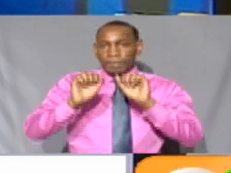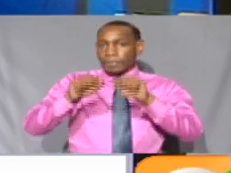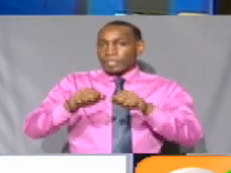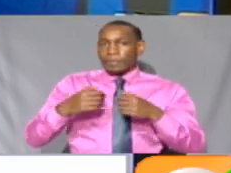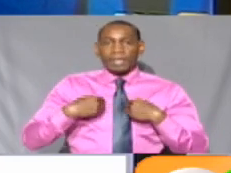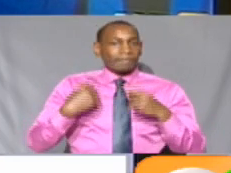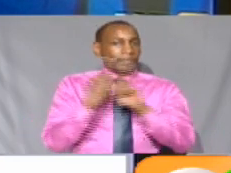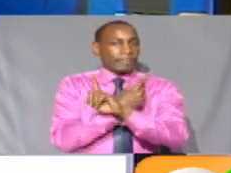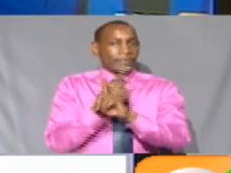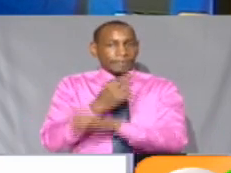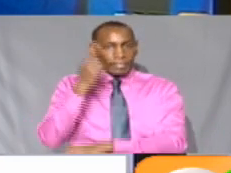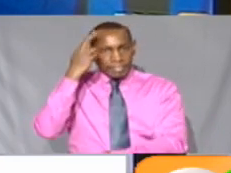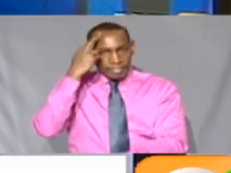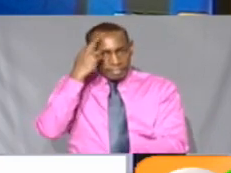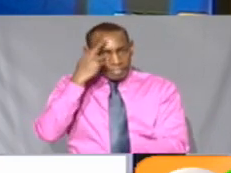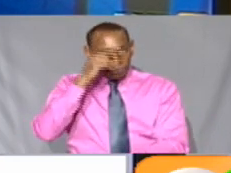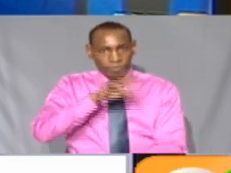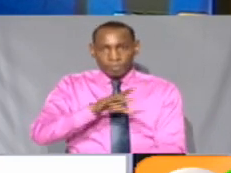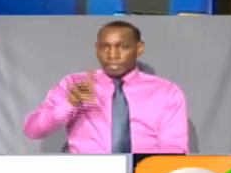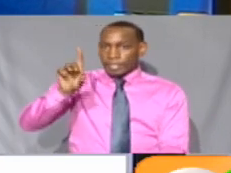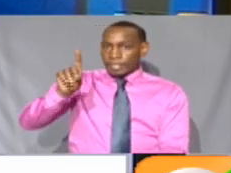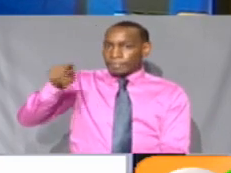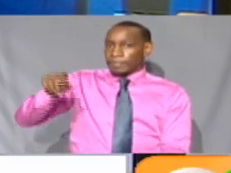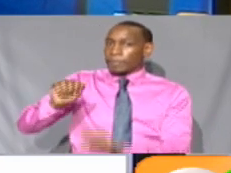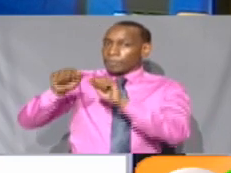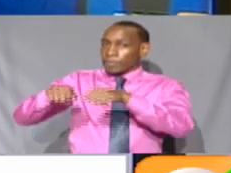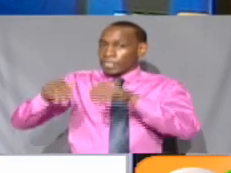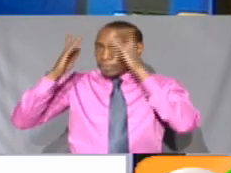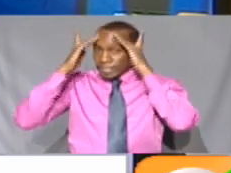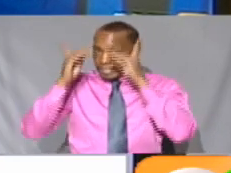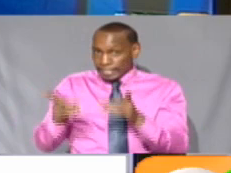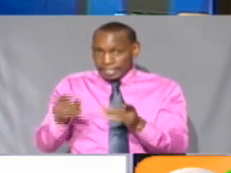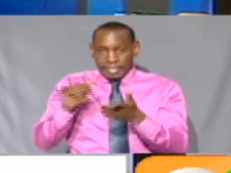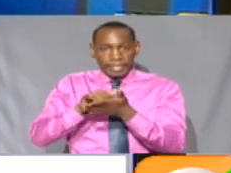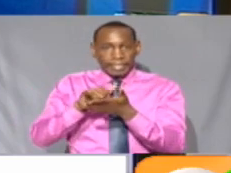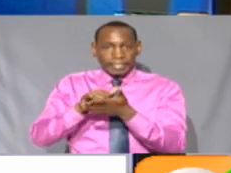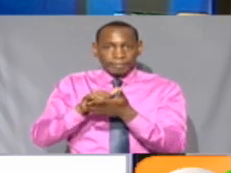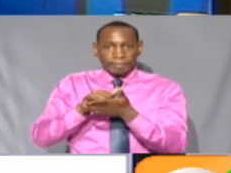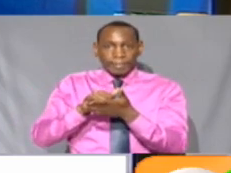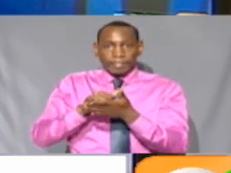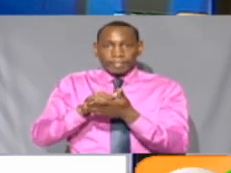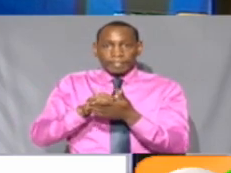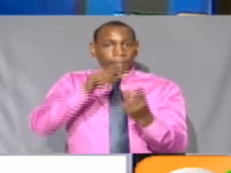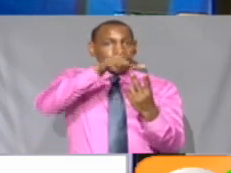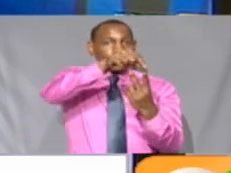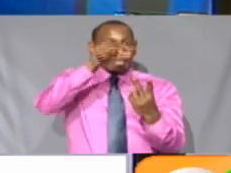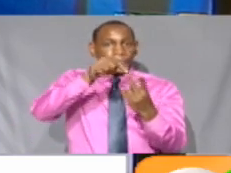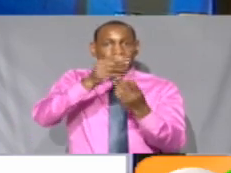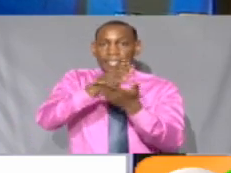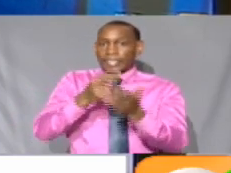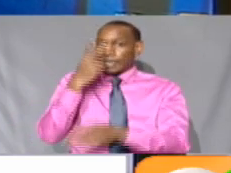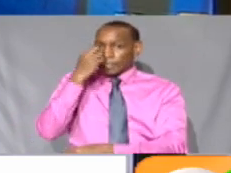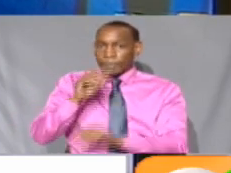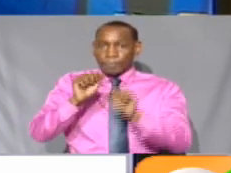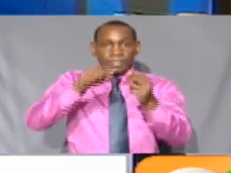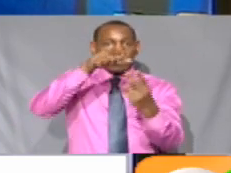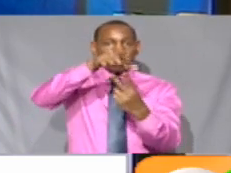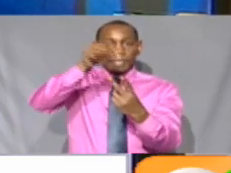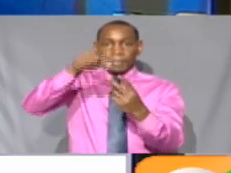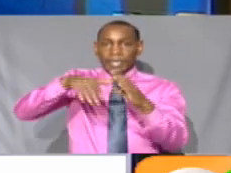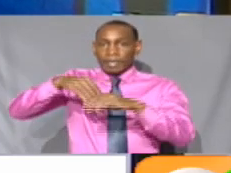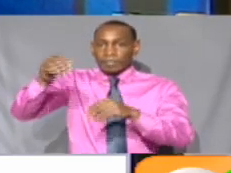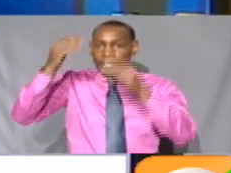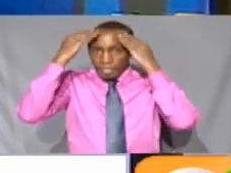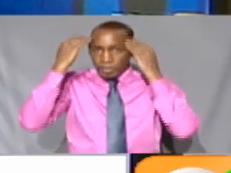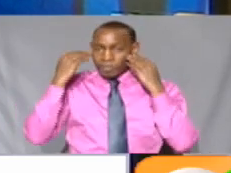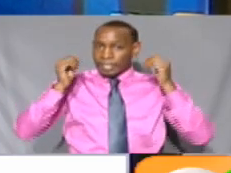a number of reasons. The DPP can choose to go after some suspects, not all. They could choose an out-of-court settlement like